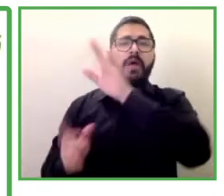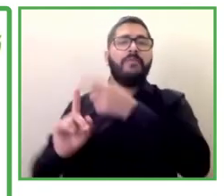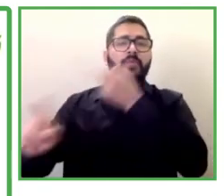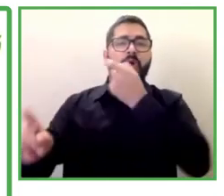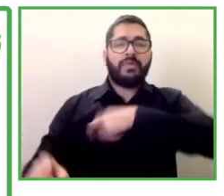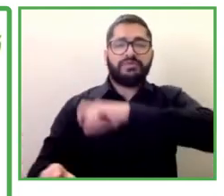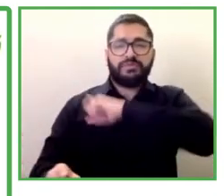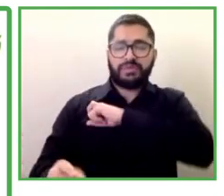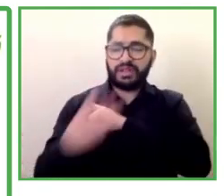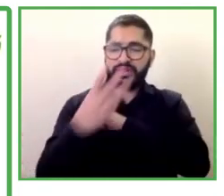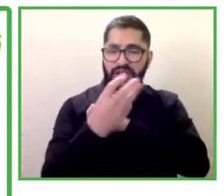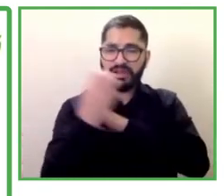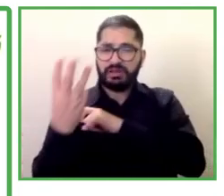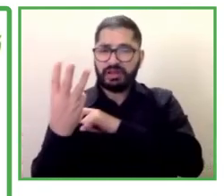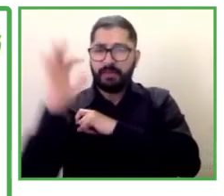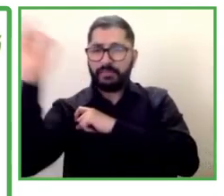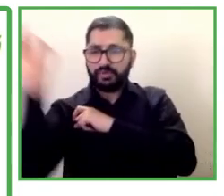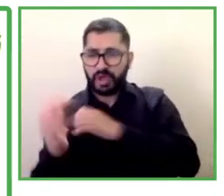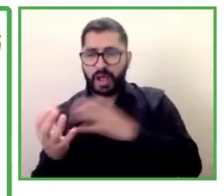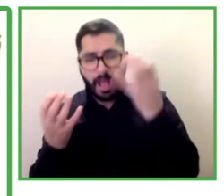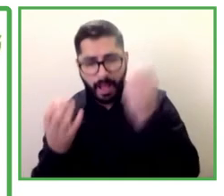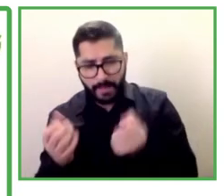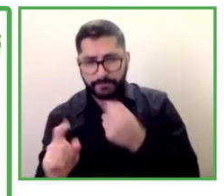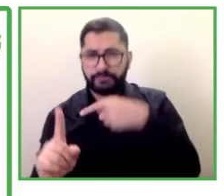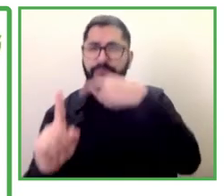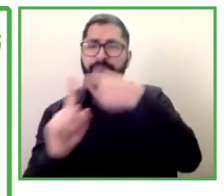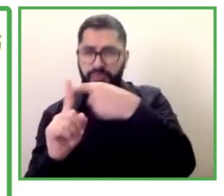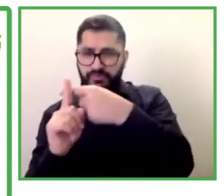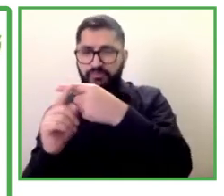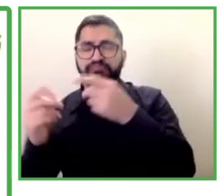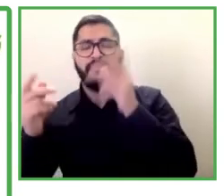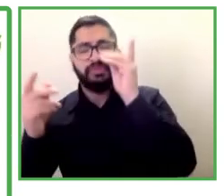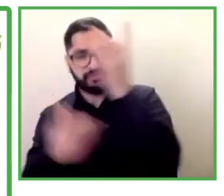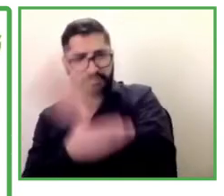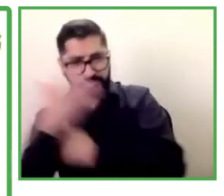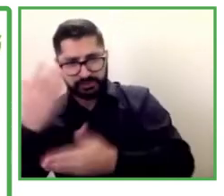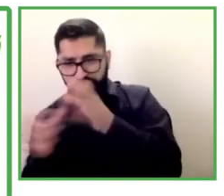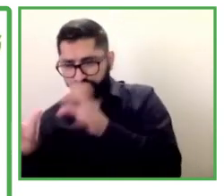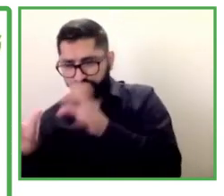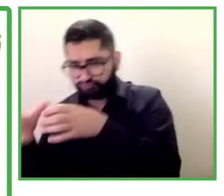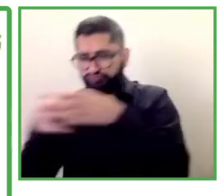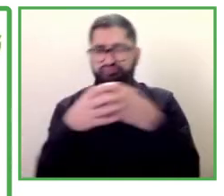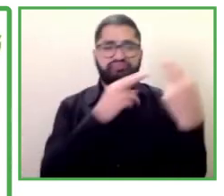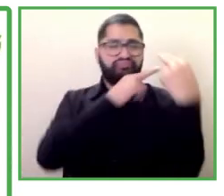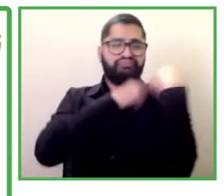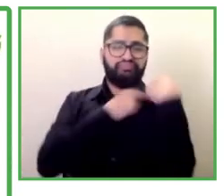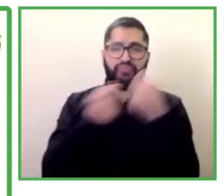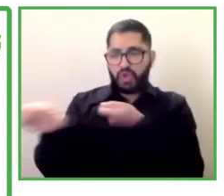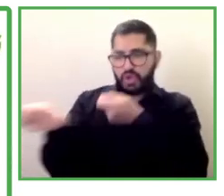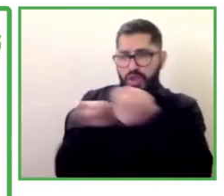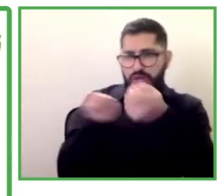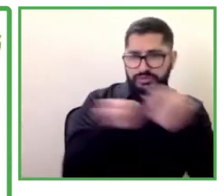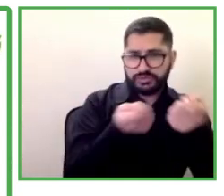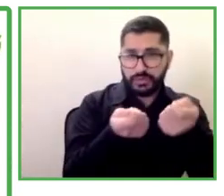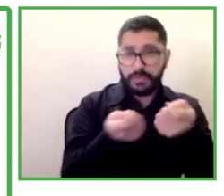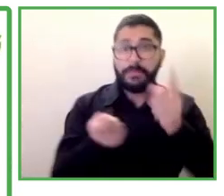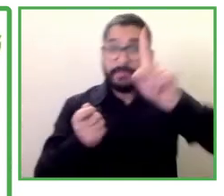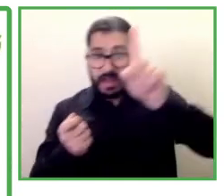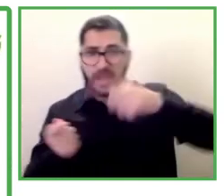as disabled in Spain. So they are not in the range. However, these are people